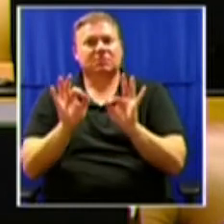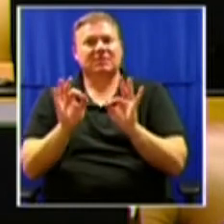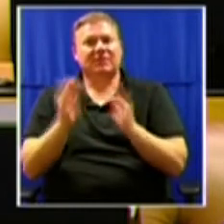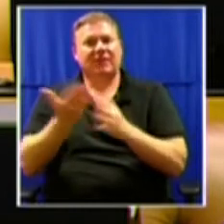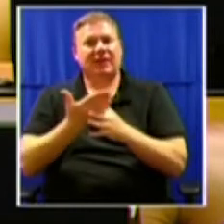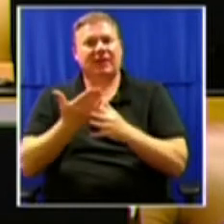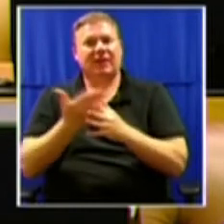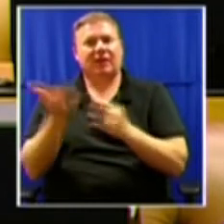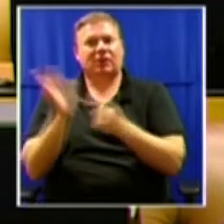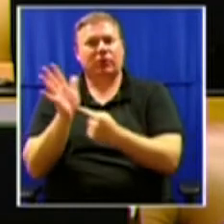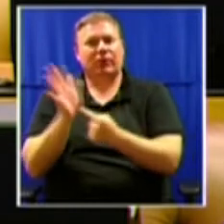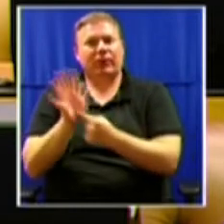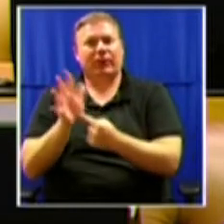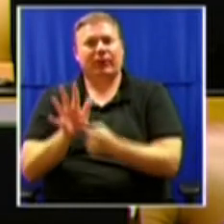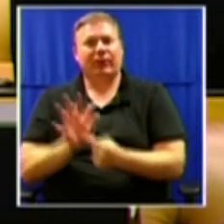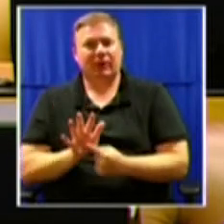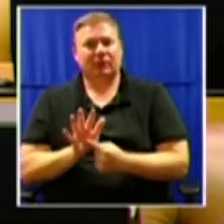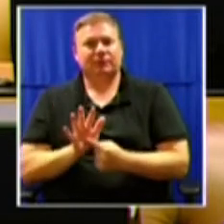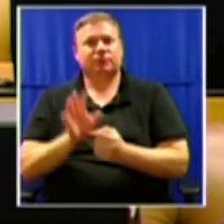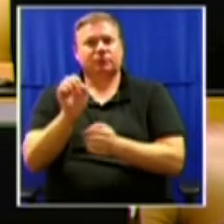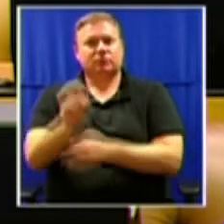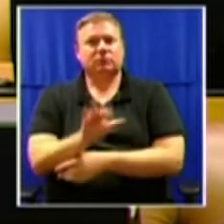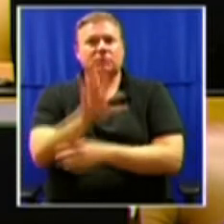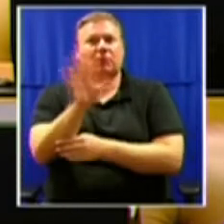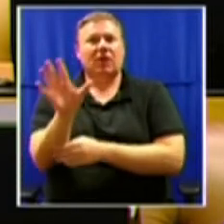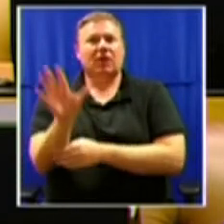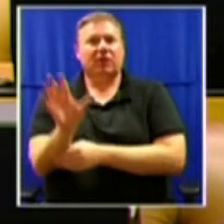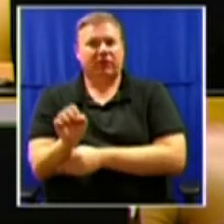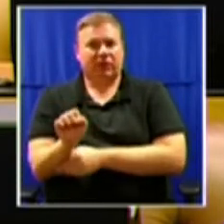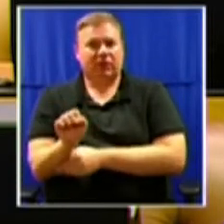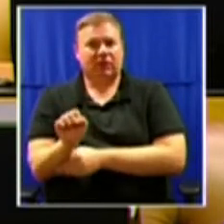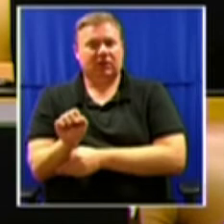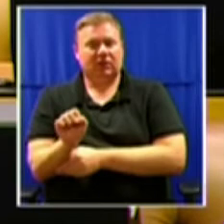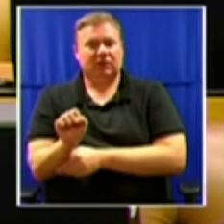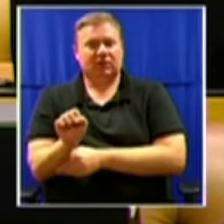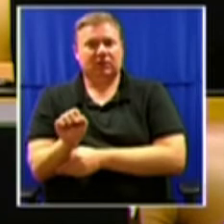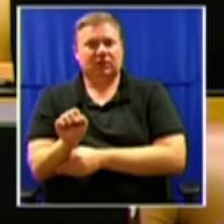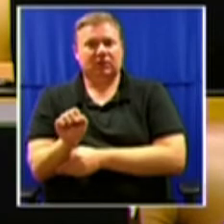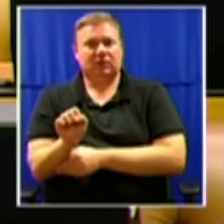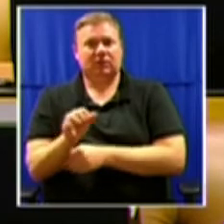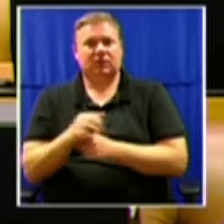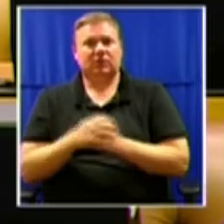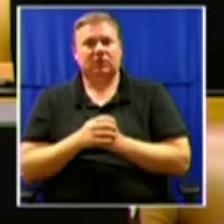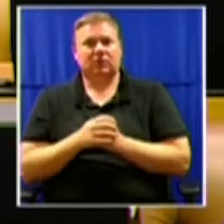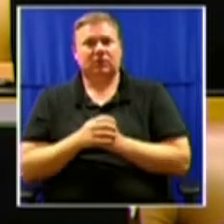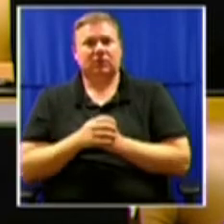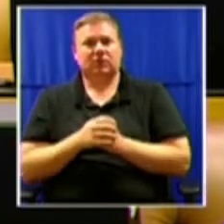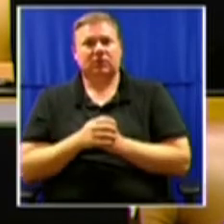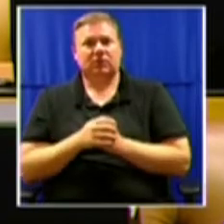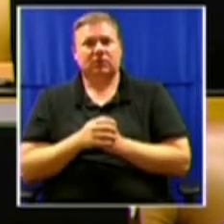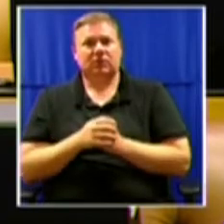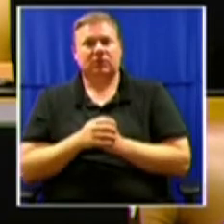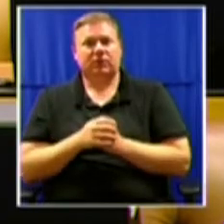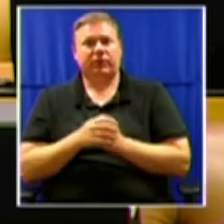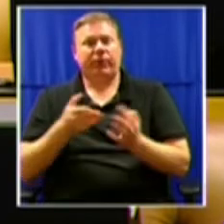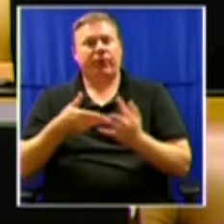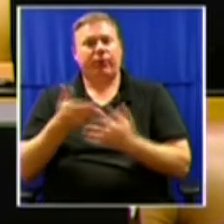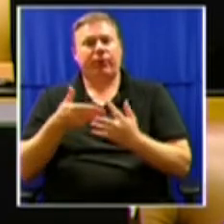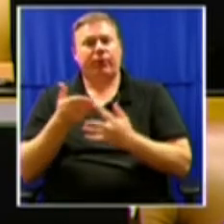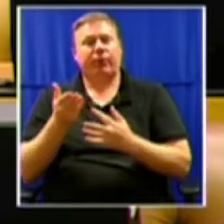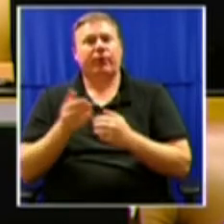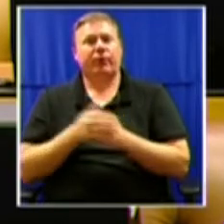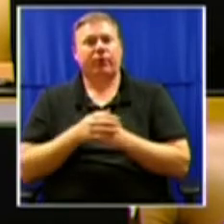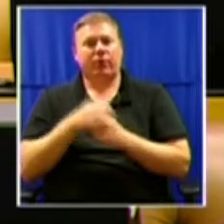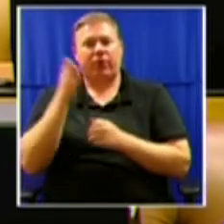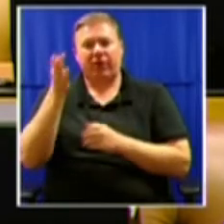cases that South Africans have been taken about them and they've been up